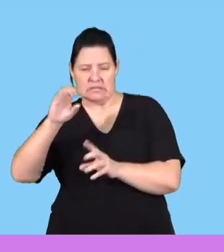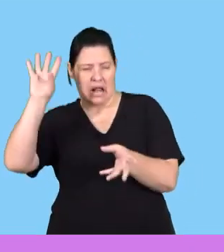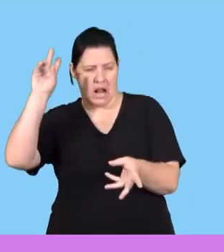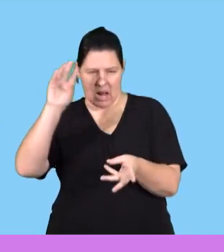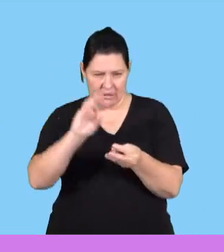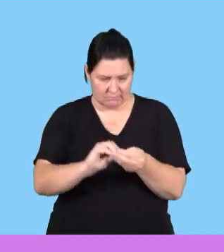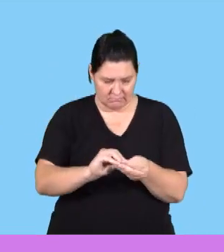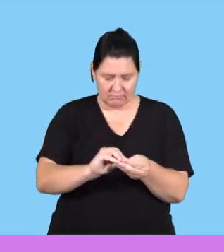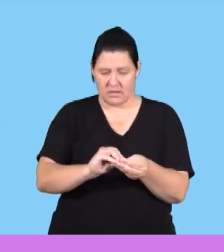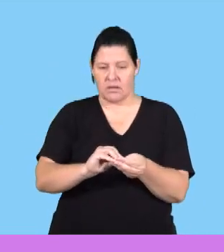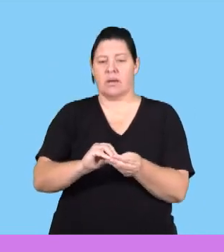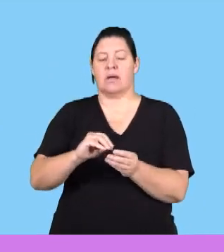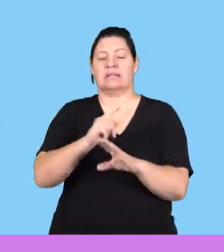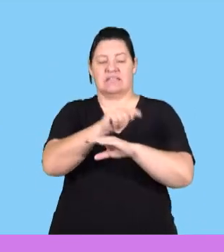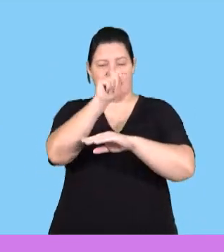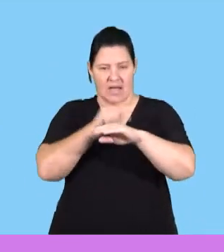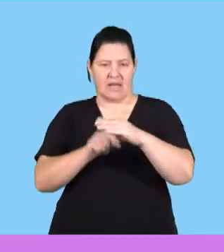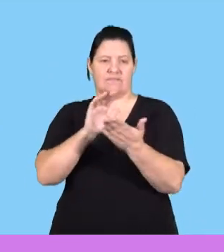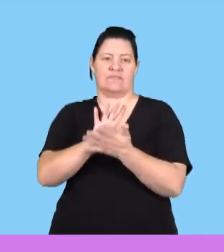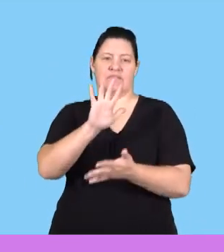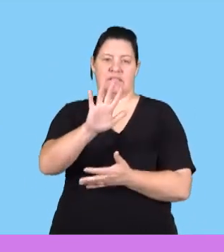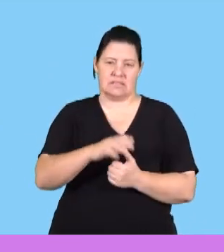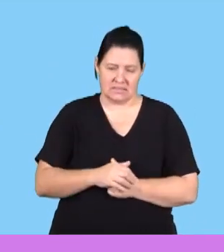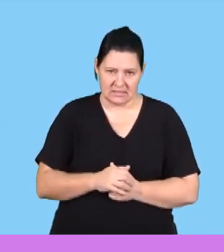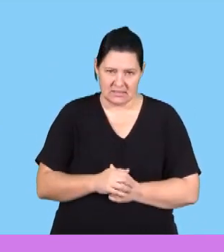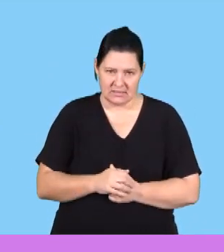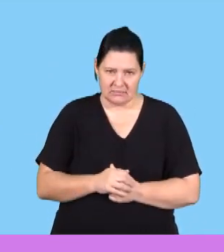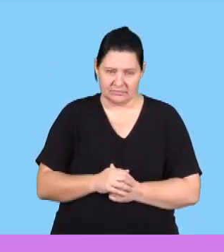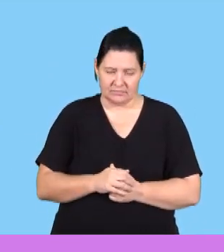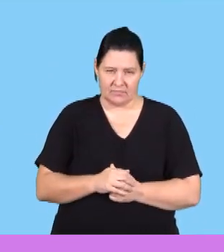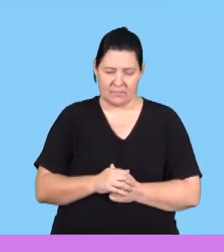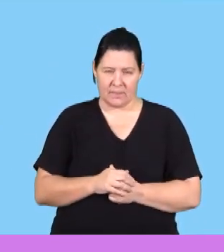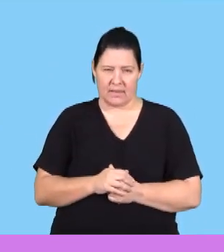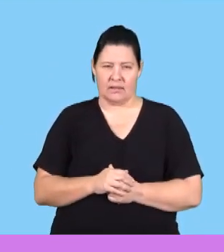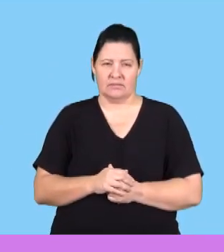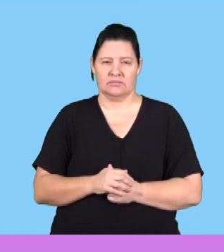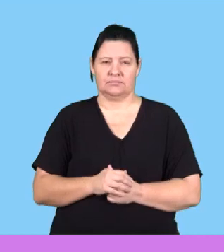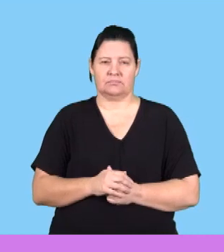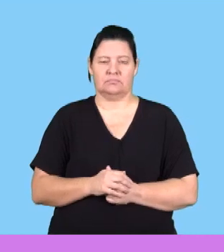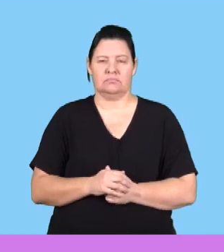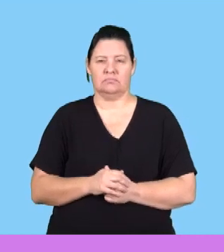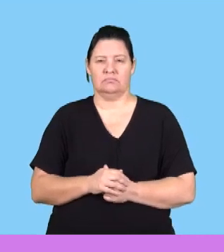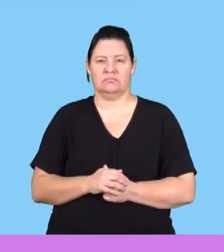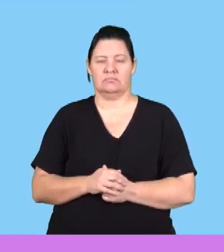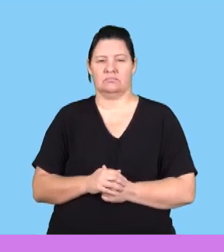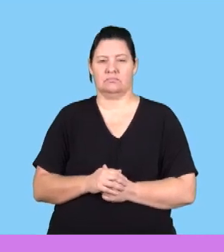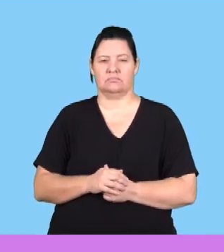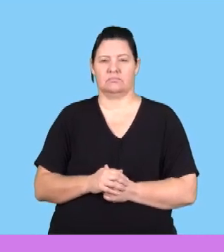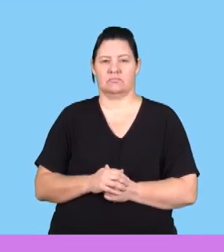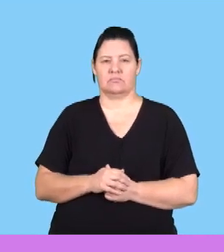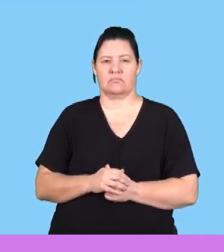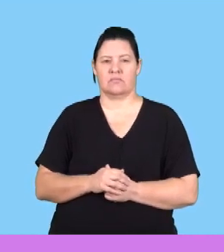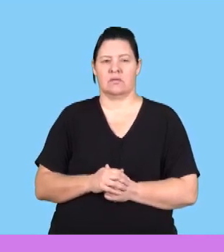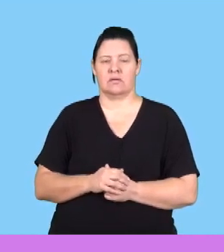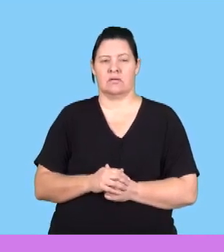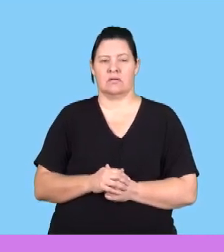of the data set divided by the number of data I have here. So in